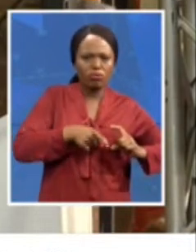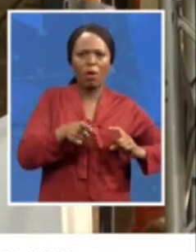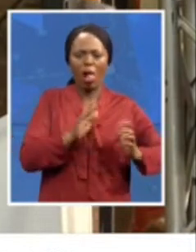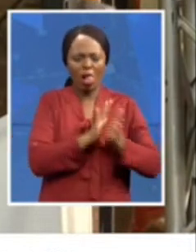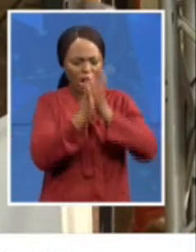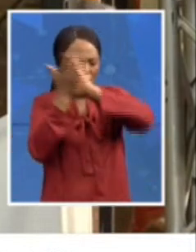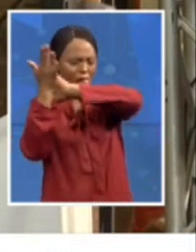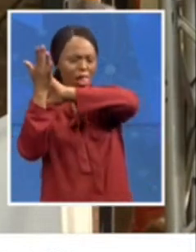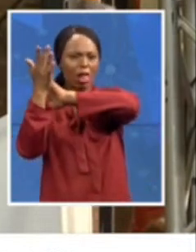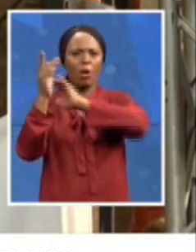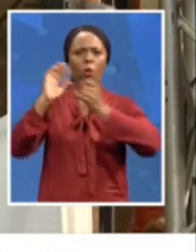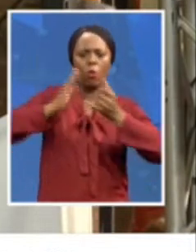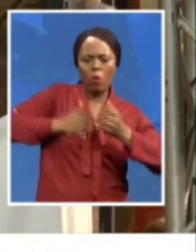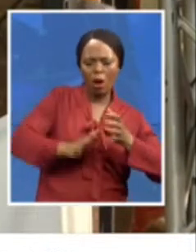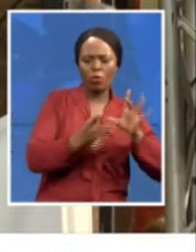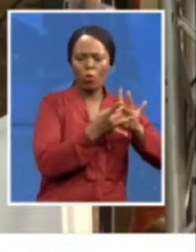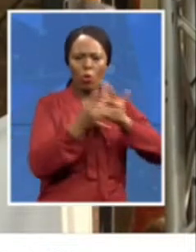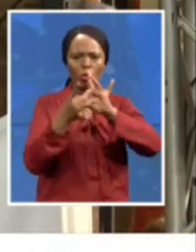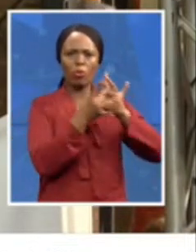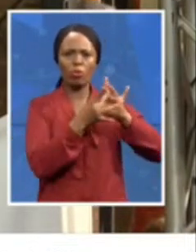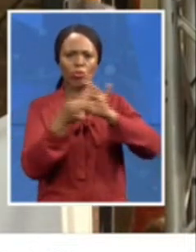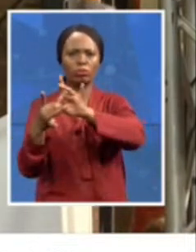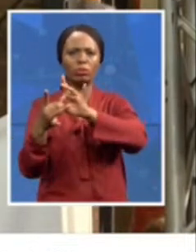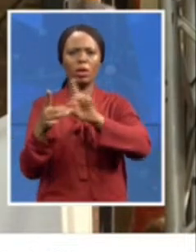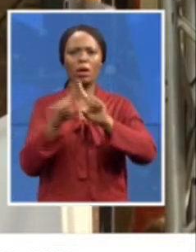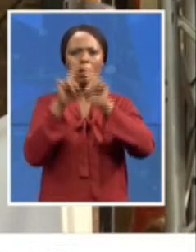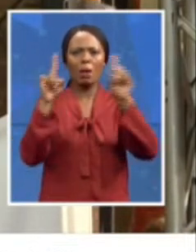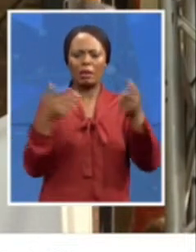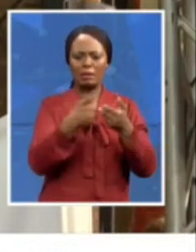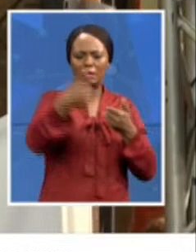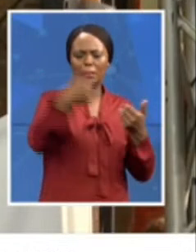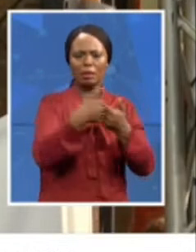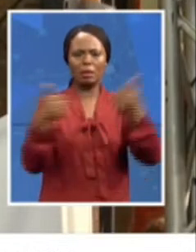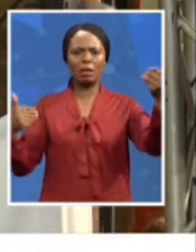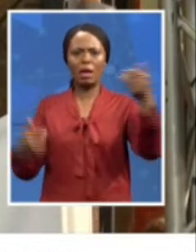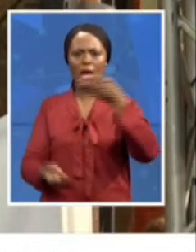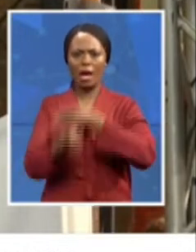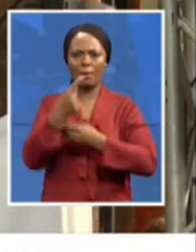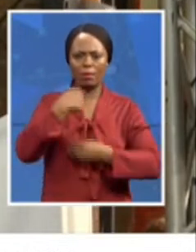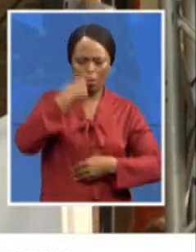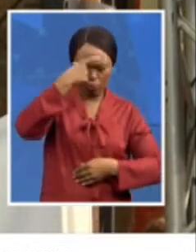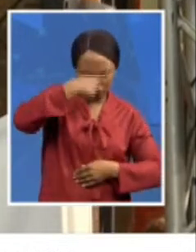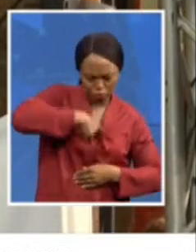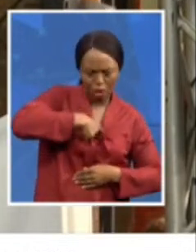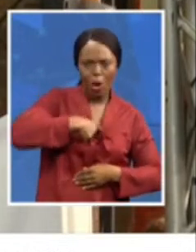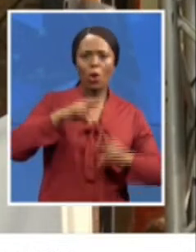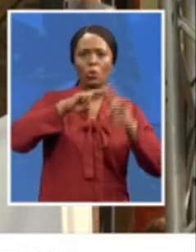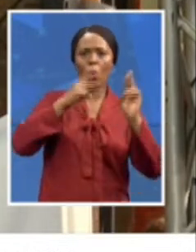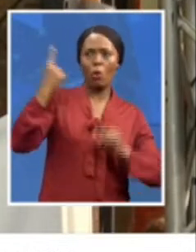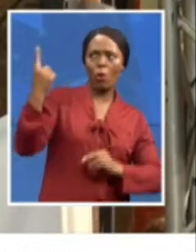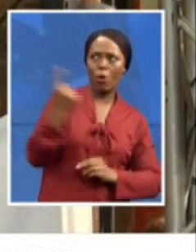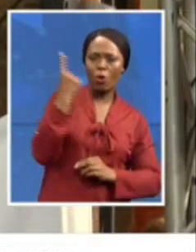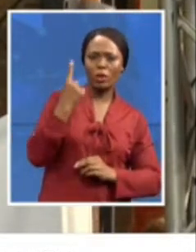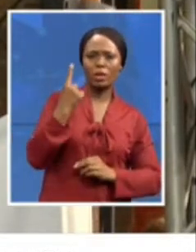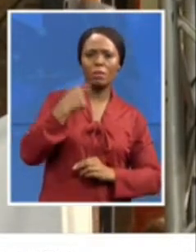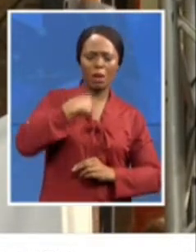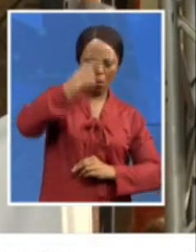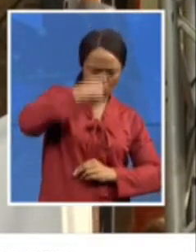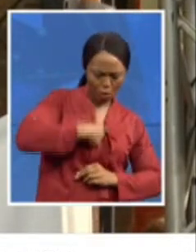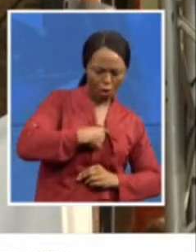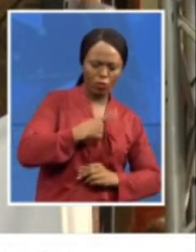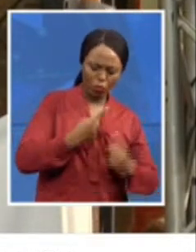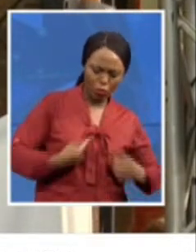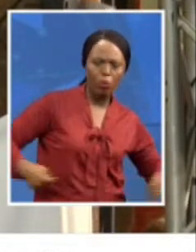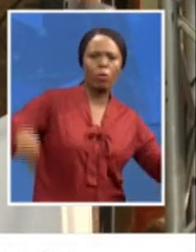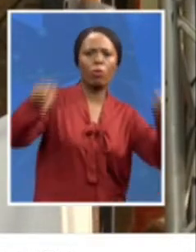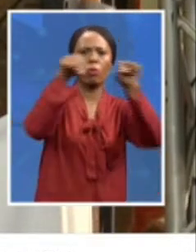adrift. I'll grieve. Not only for you, I mourn for we. lamenting the unfulfilled promise of profound